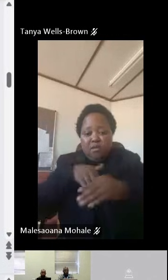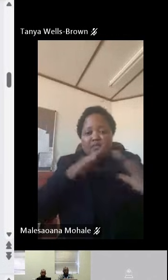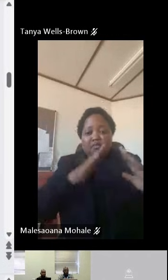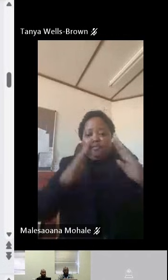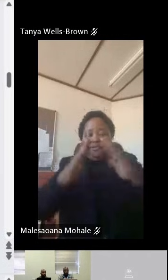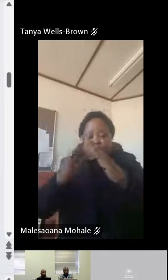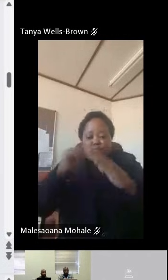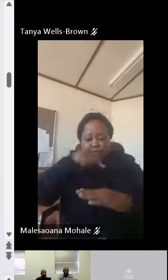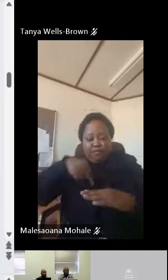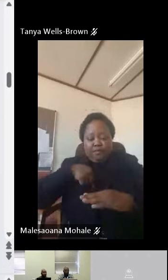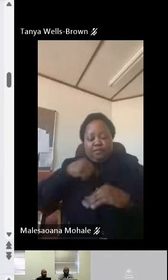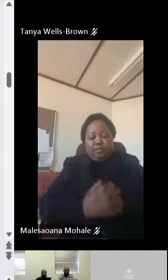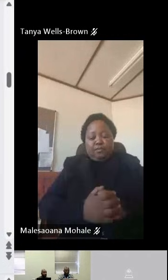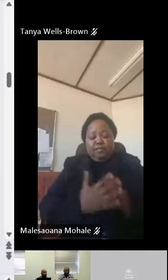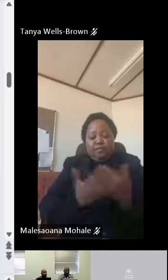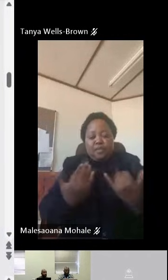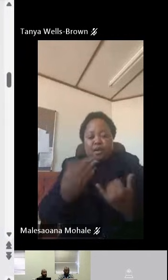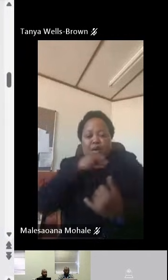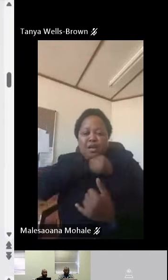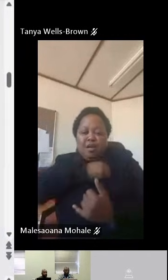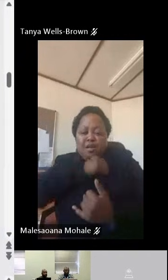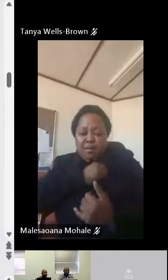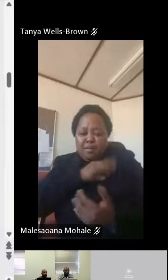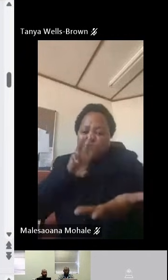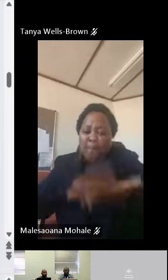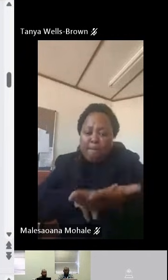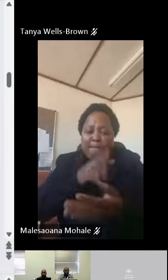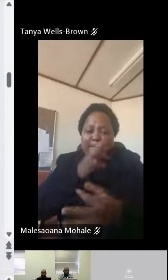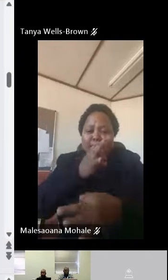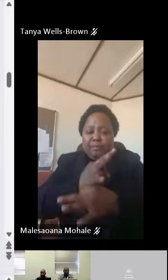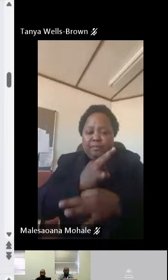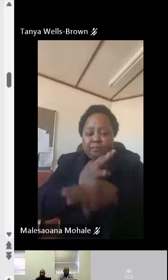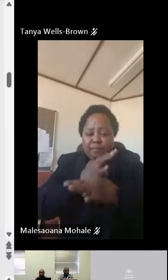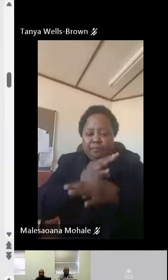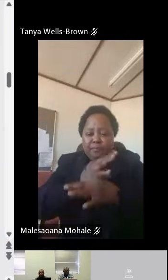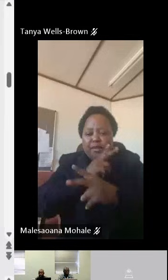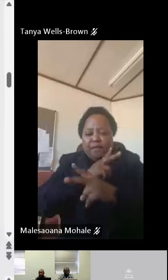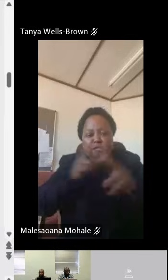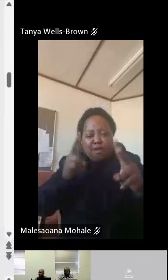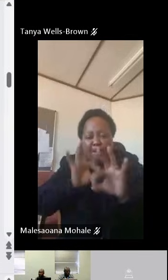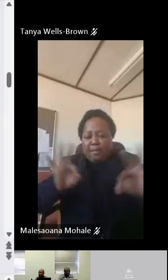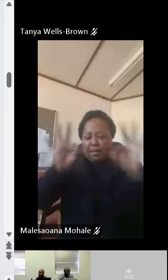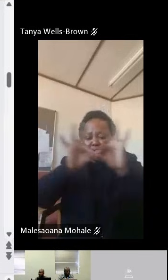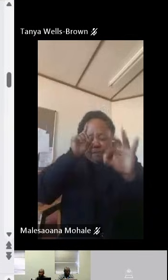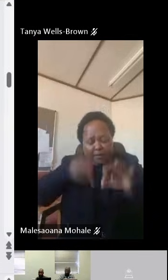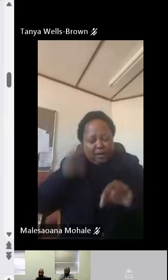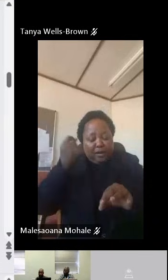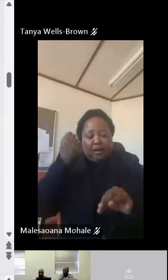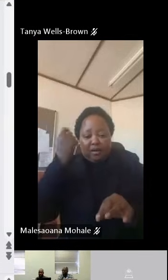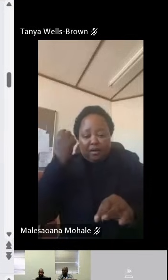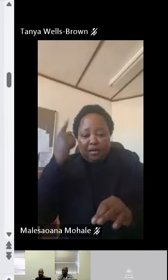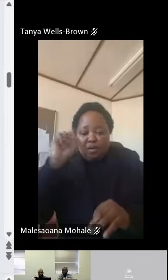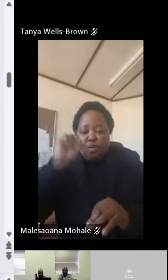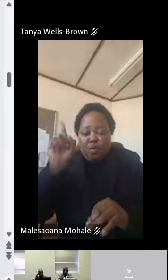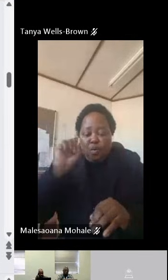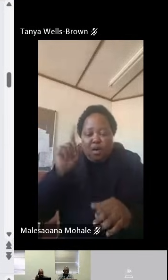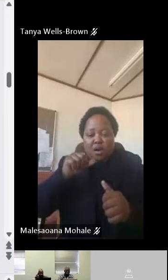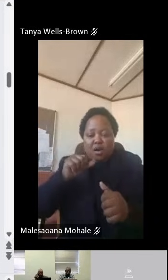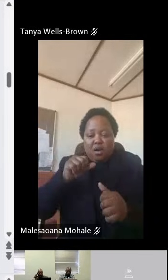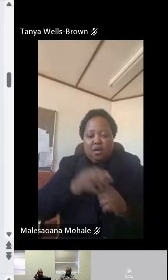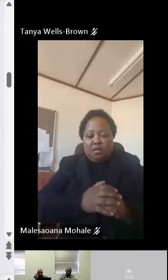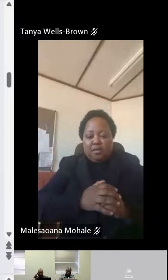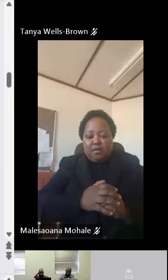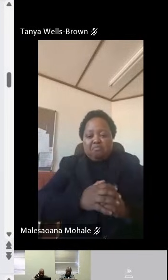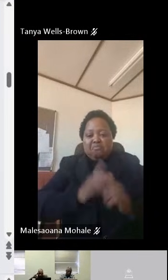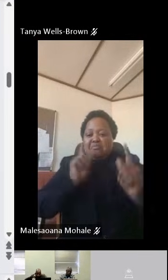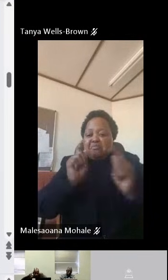So disability, it is important for us to understand that it is an evolving